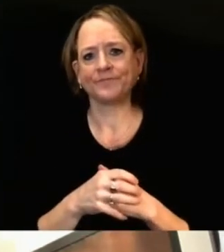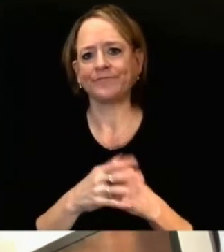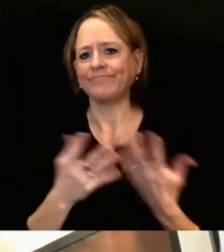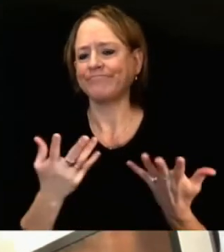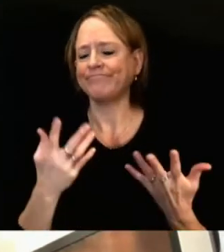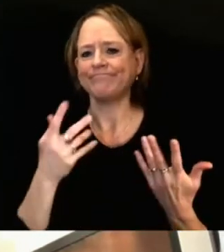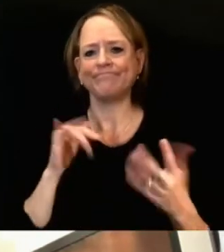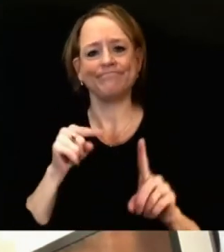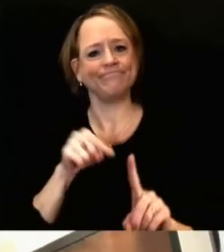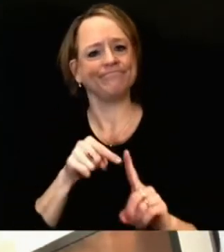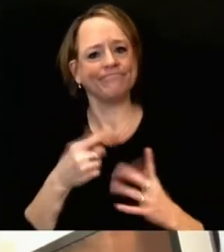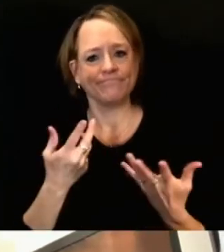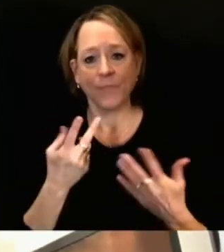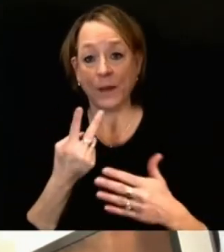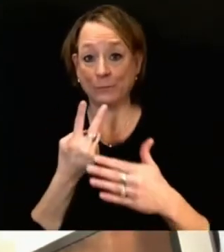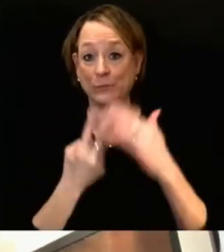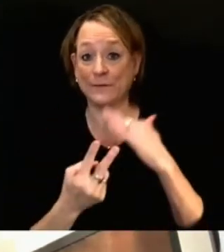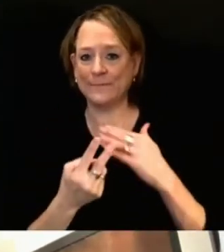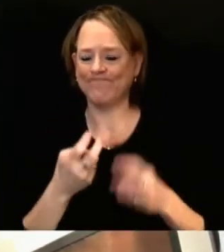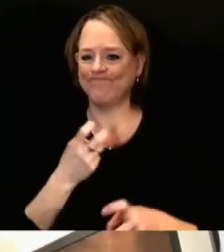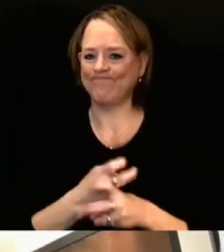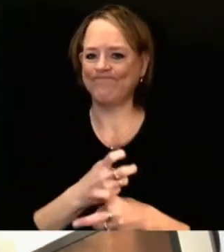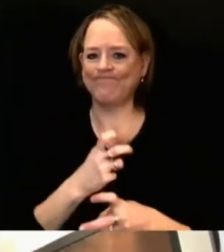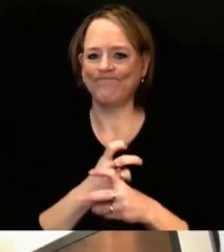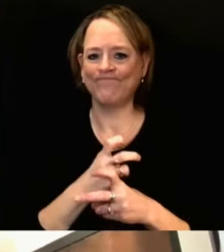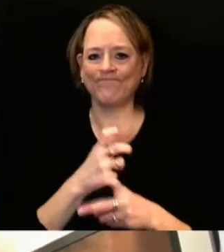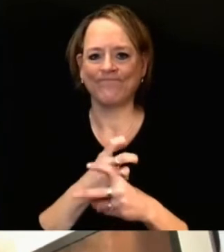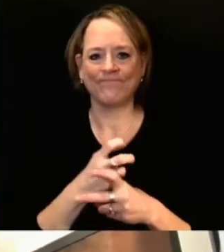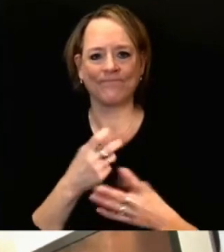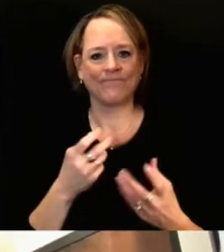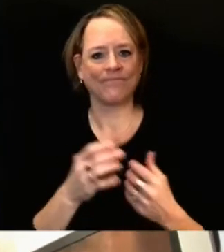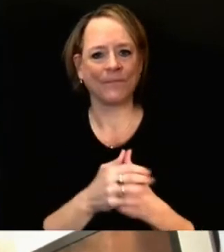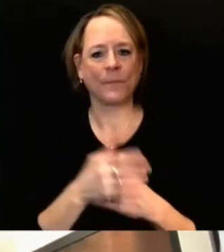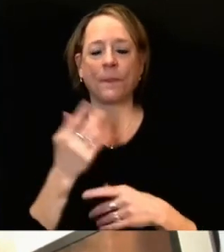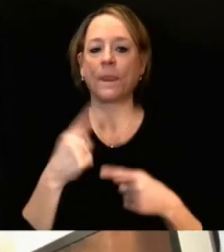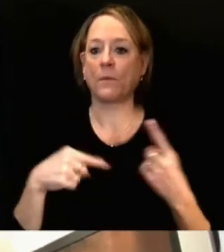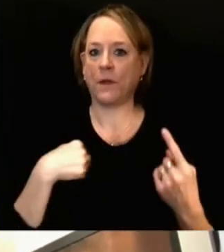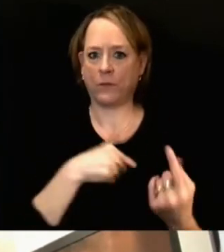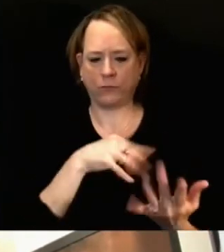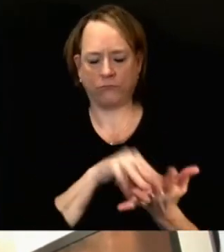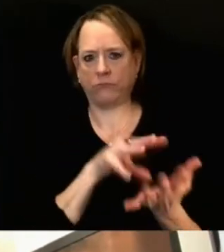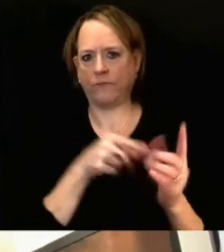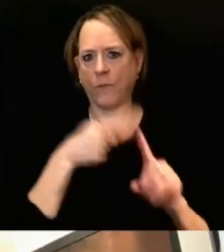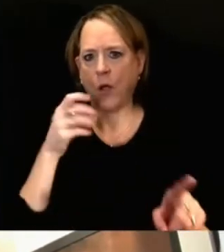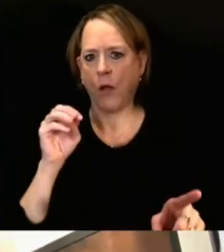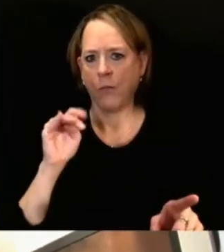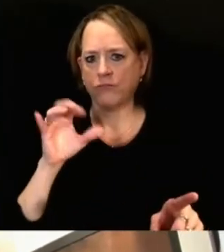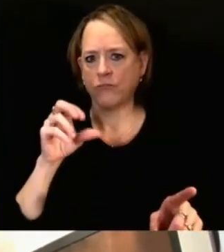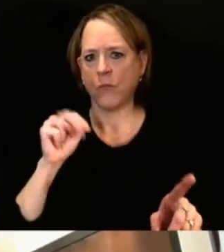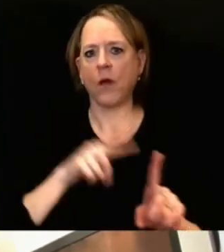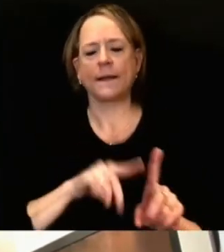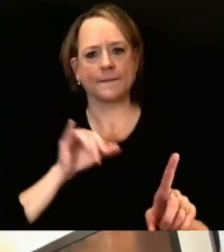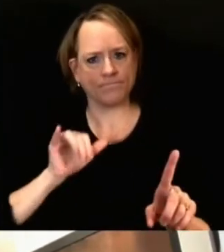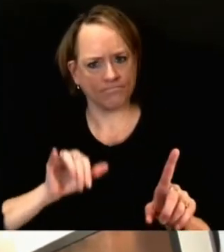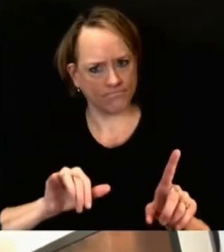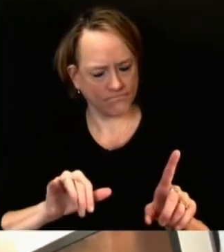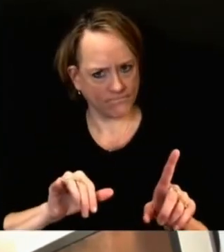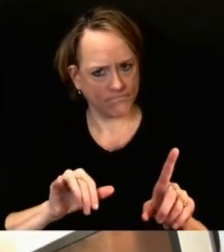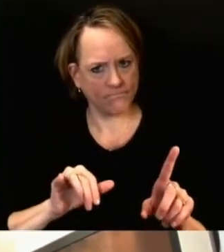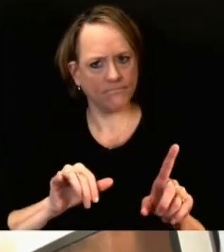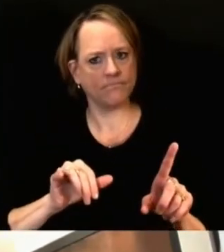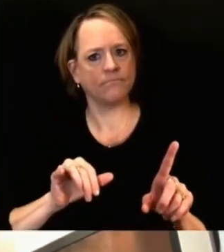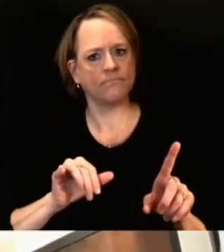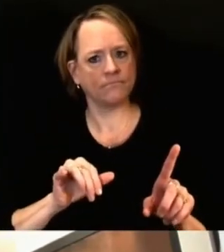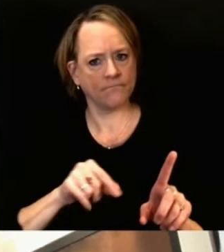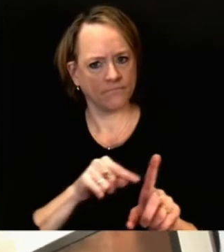Omicron, that really significant changes in the genetics of the virus are possible. And as